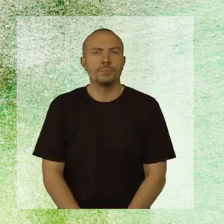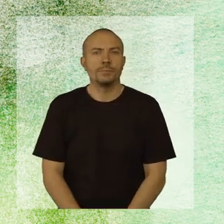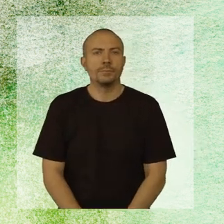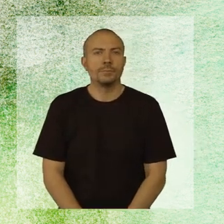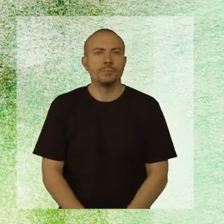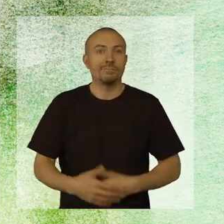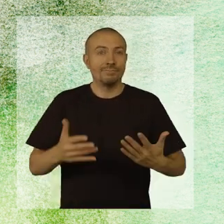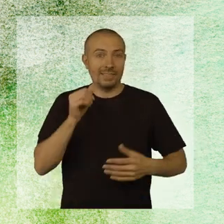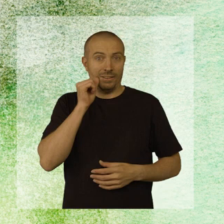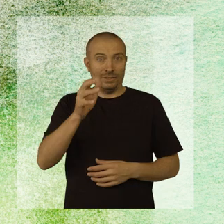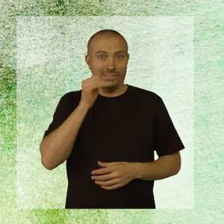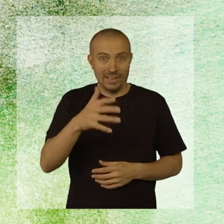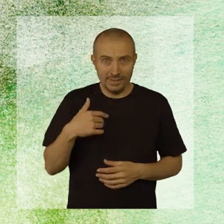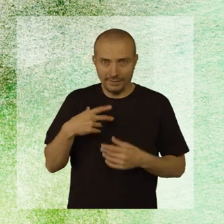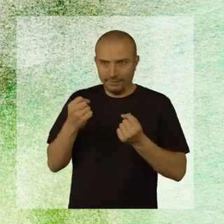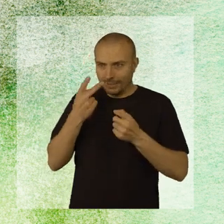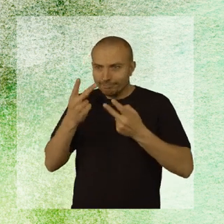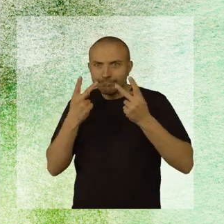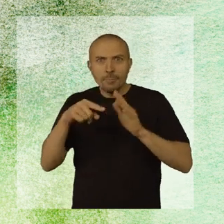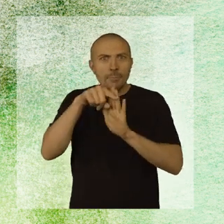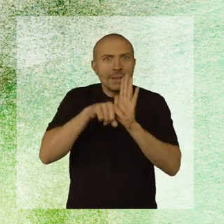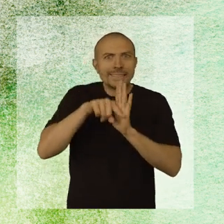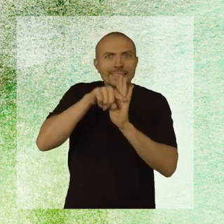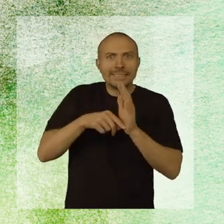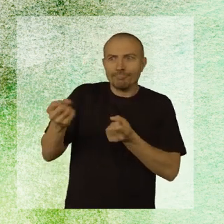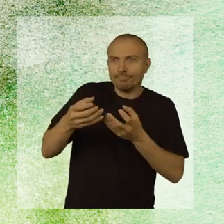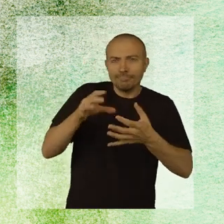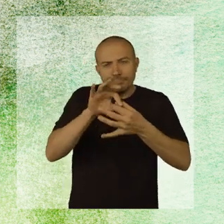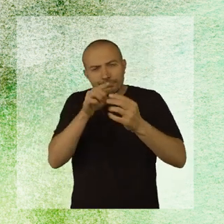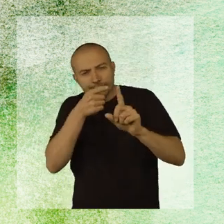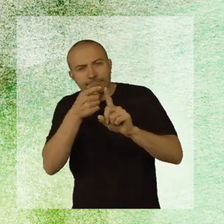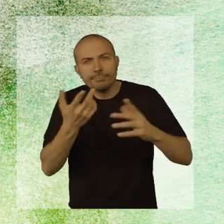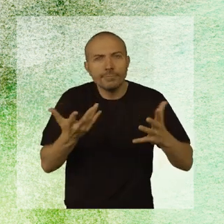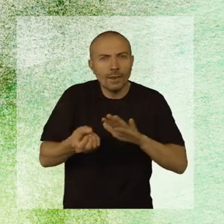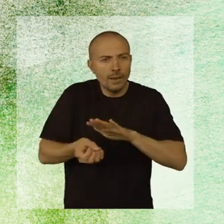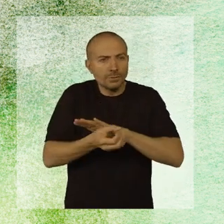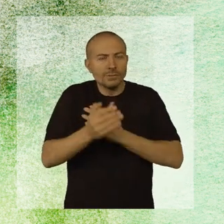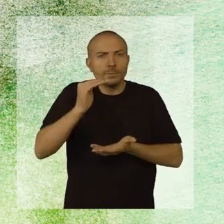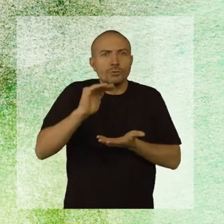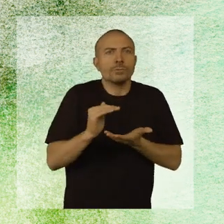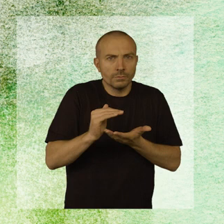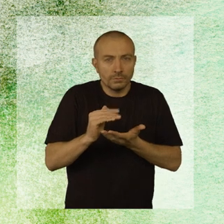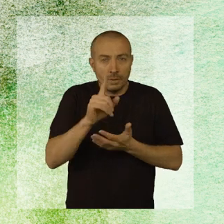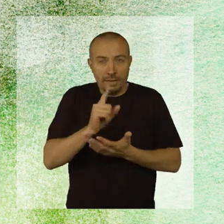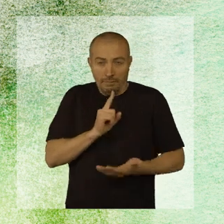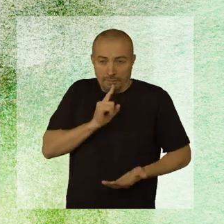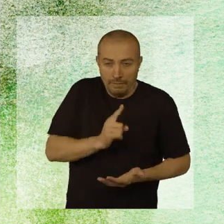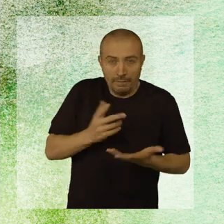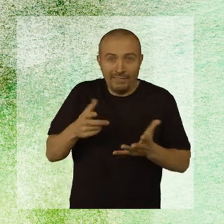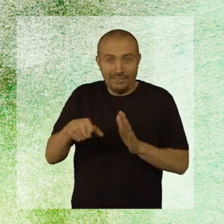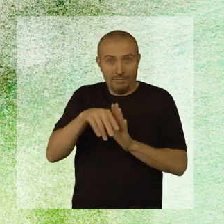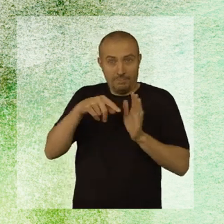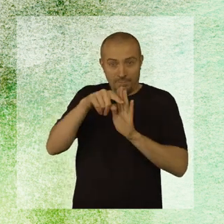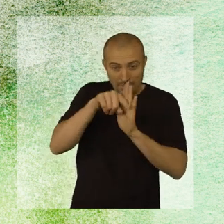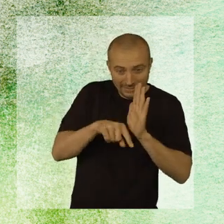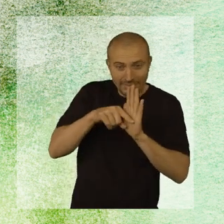just recycle them. Every day we hear about new policies to reduce carbon emissions. The reality is